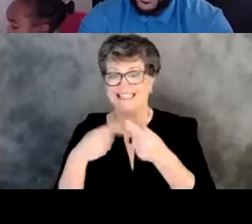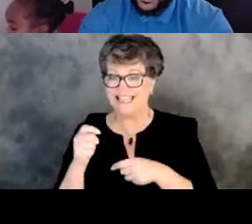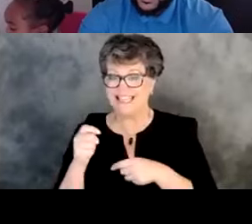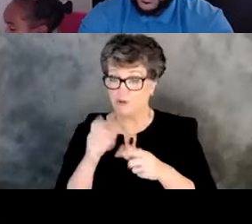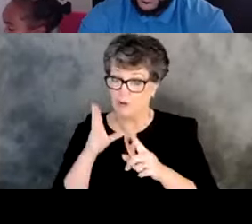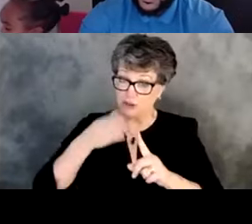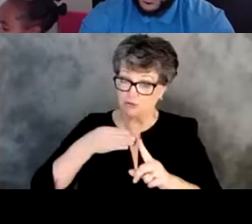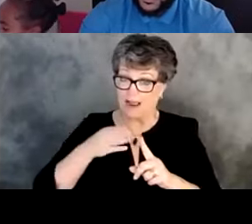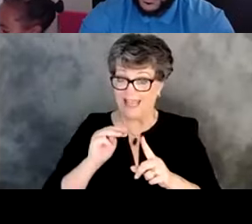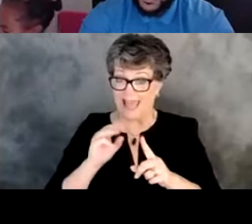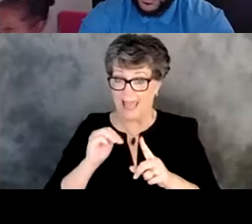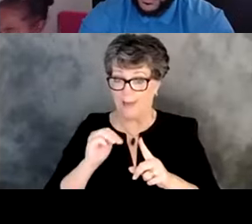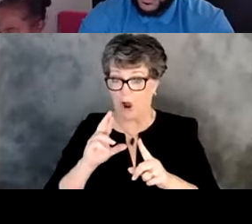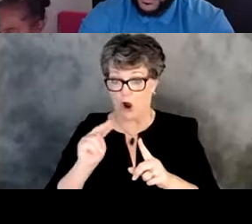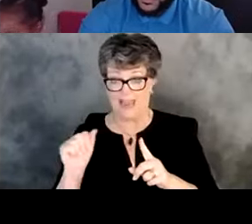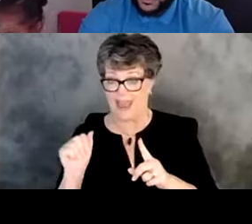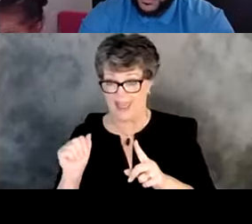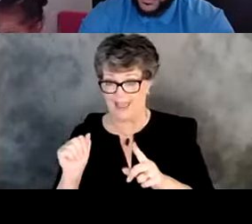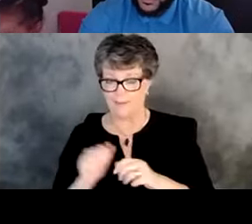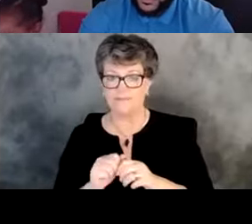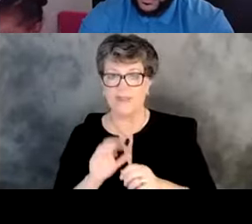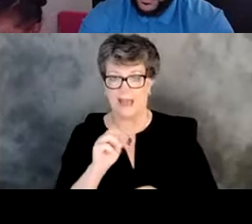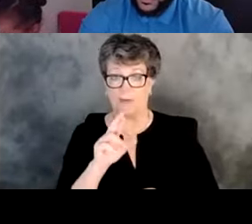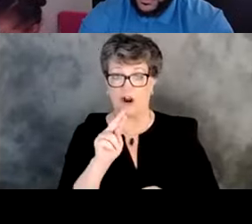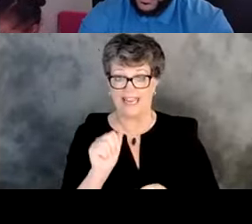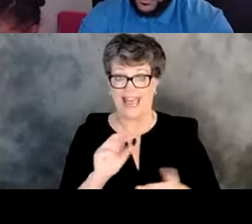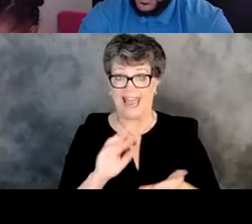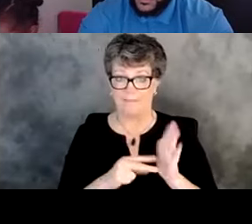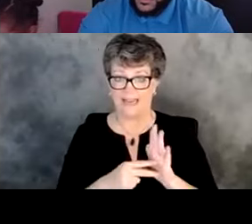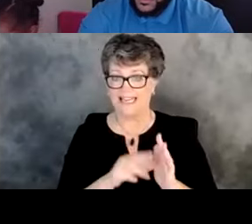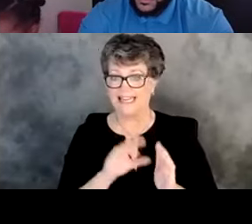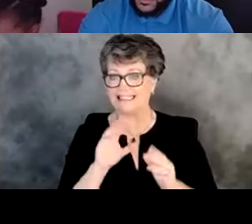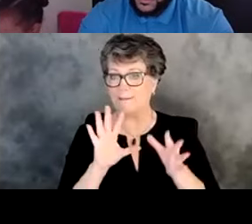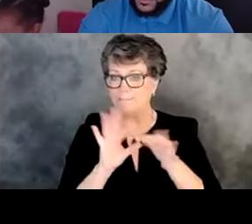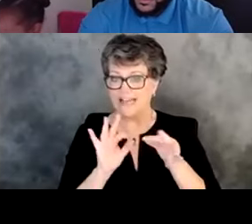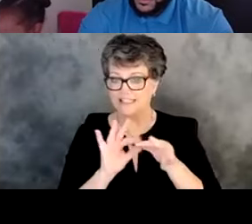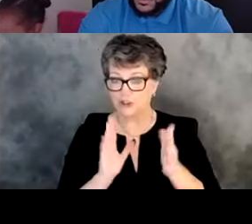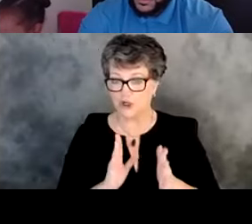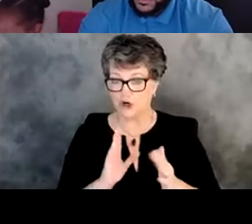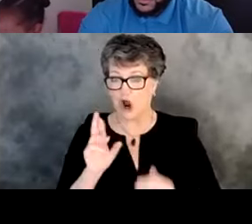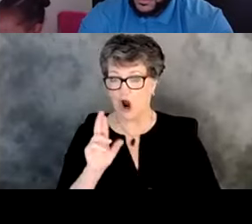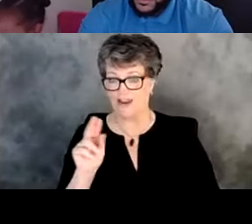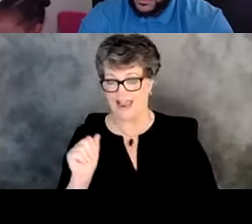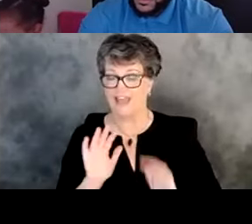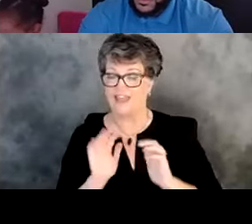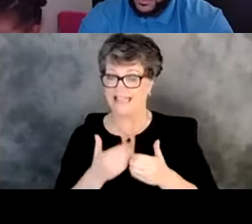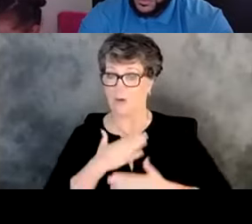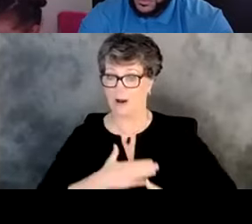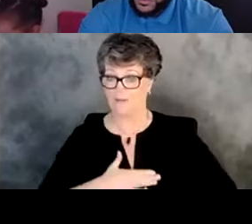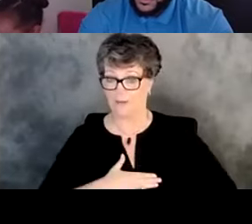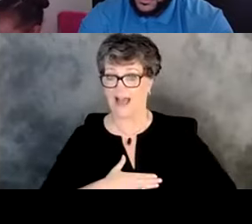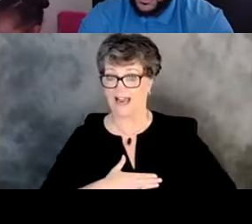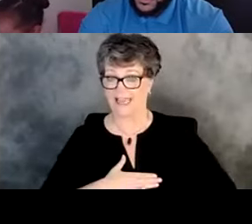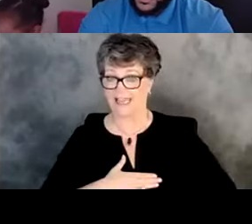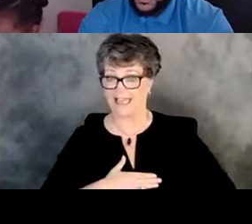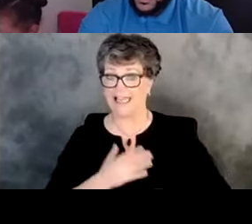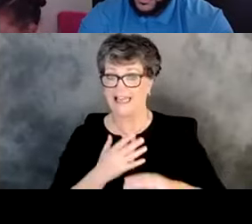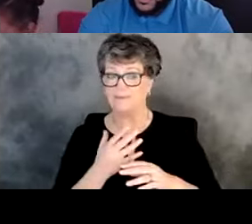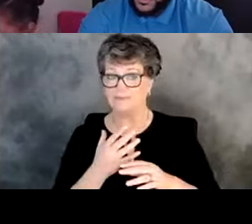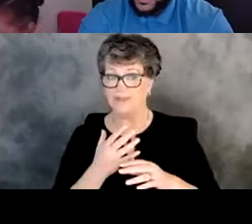directly mRNA, mRNA stands for messenger RNA. It is how our body gets the code for